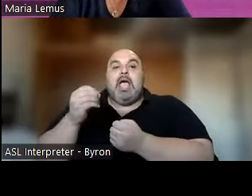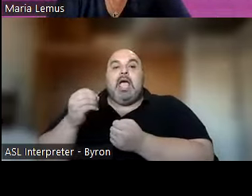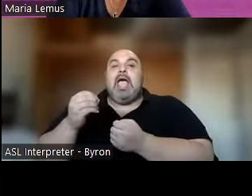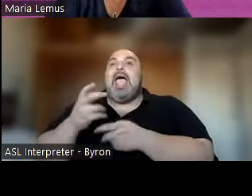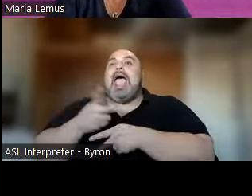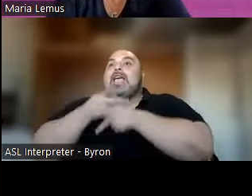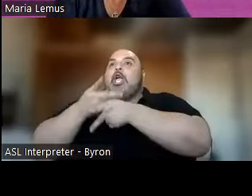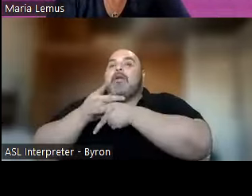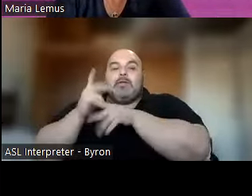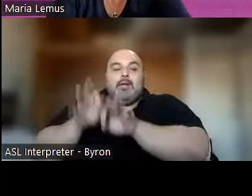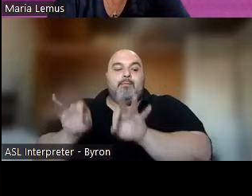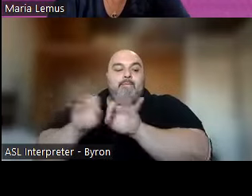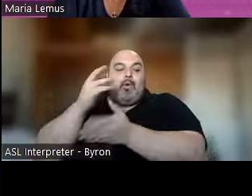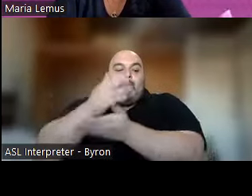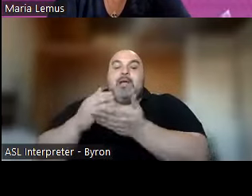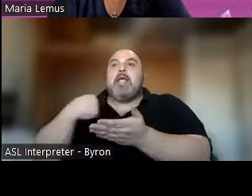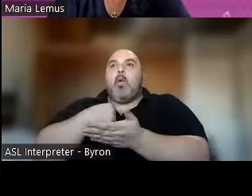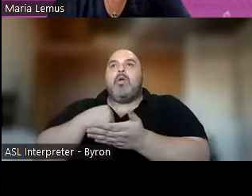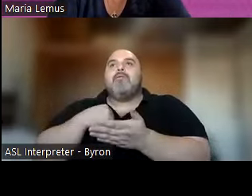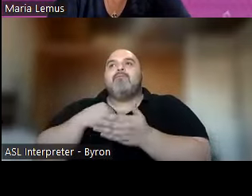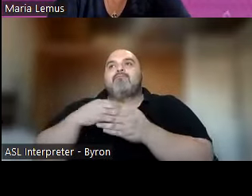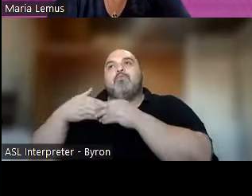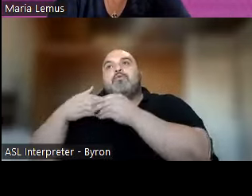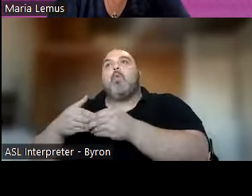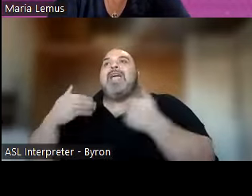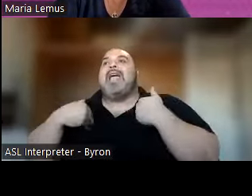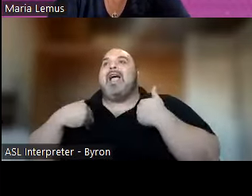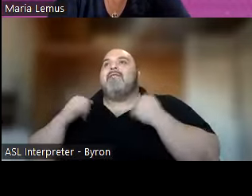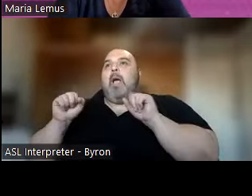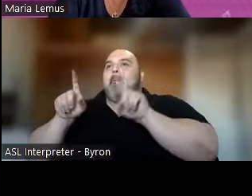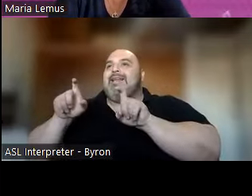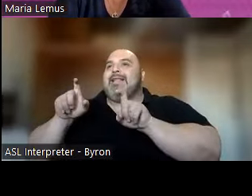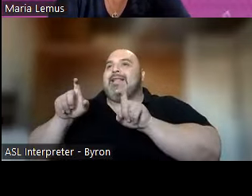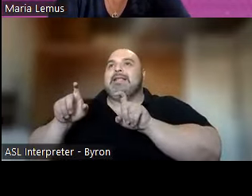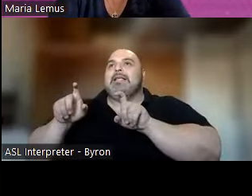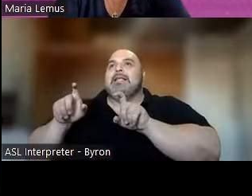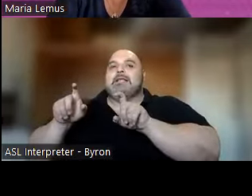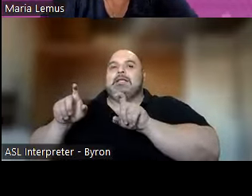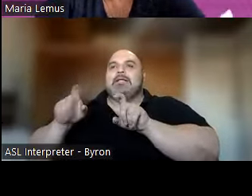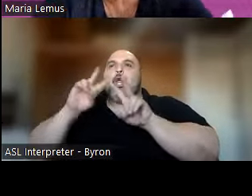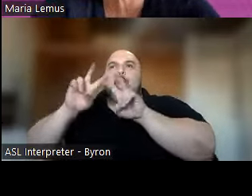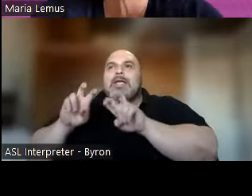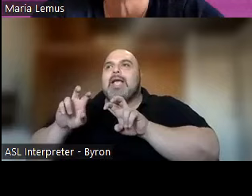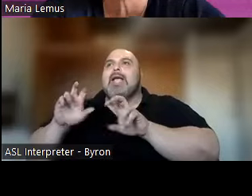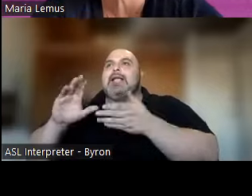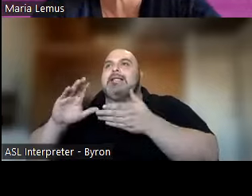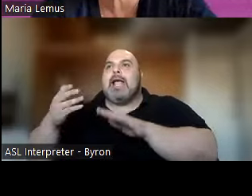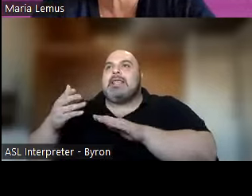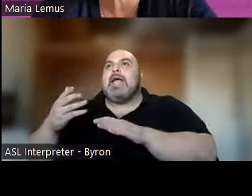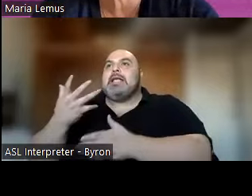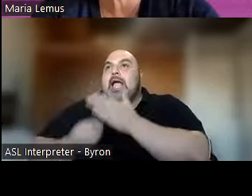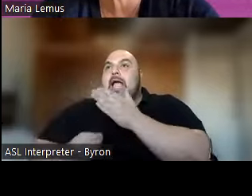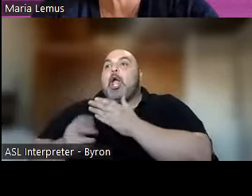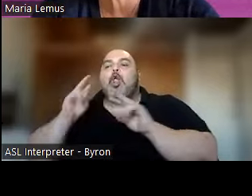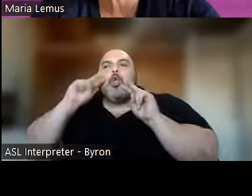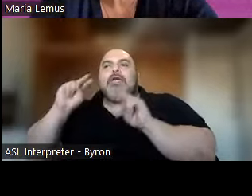that we've moved into. We have a pilot that's for chronic disease and death and dying, looking at the caregiving role in death and